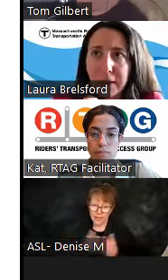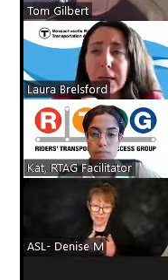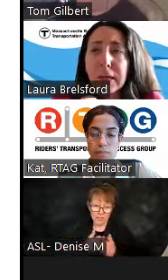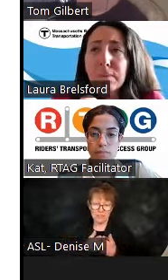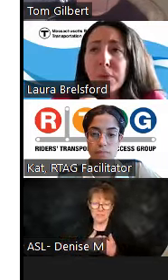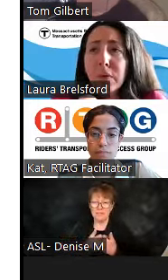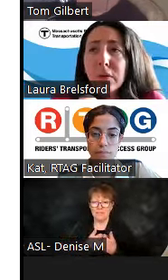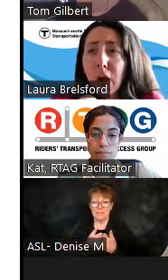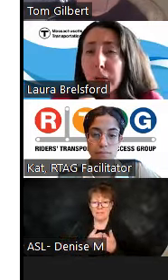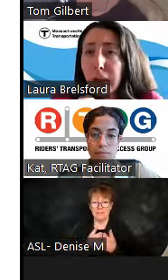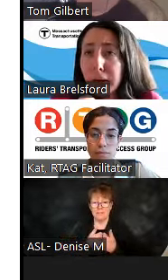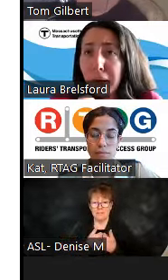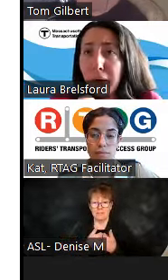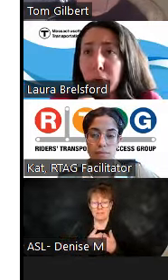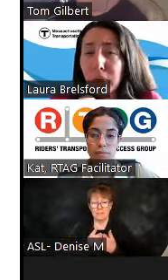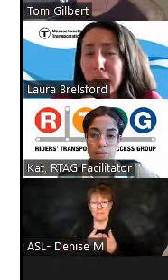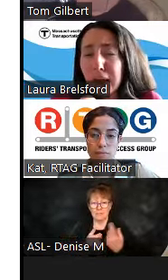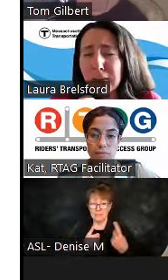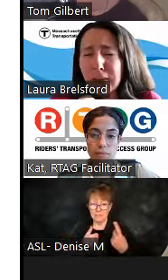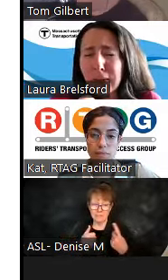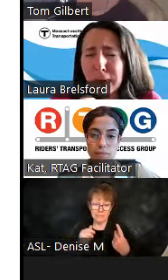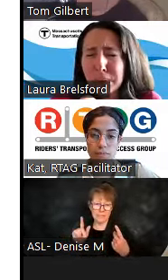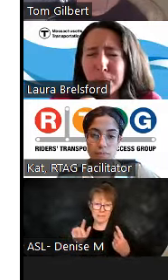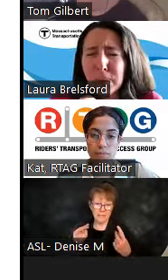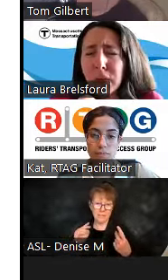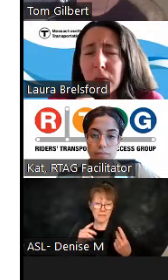I talk a lot about. And